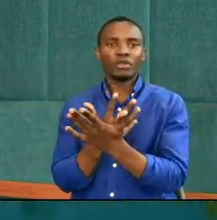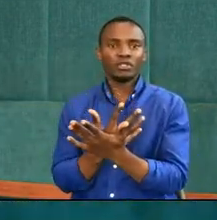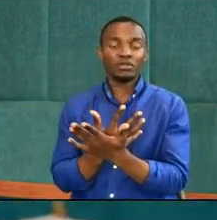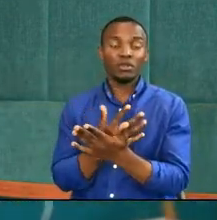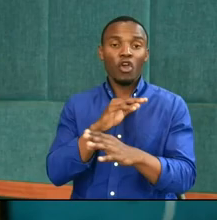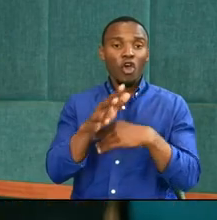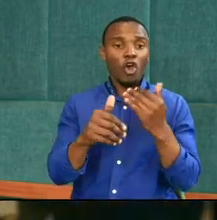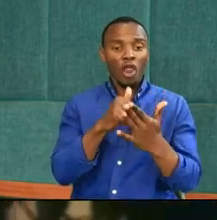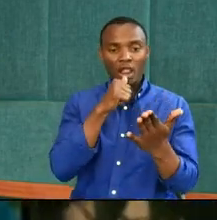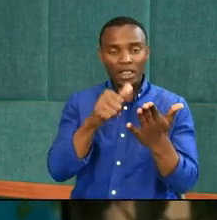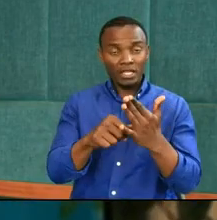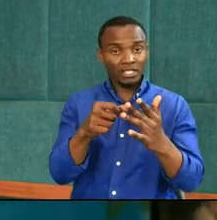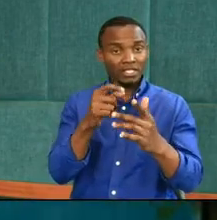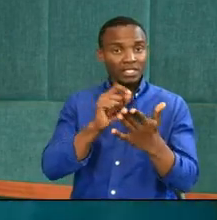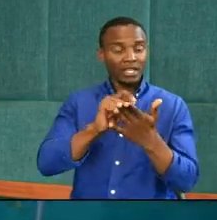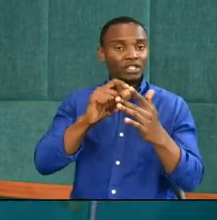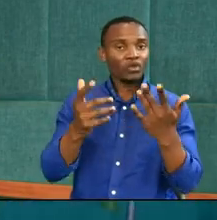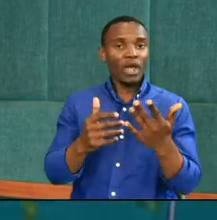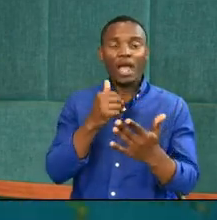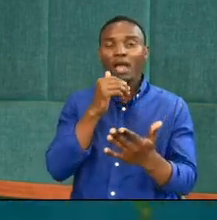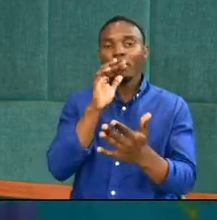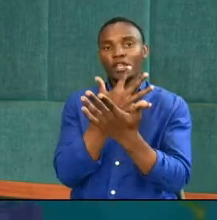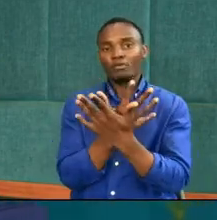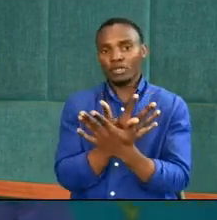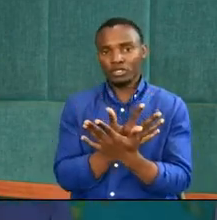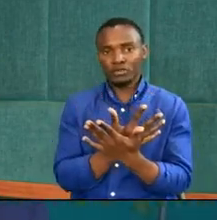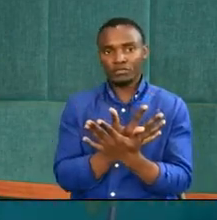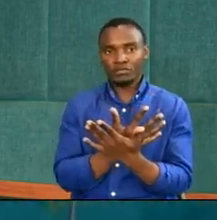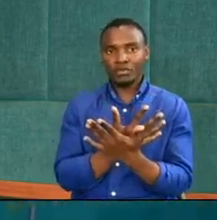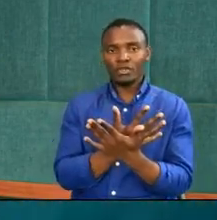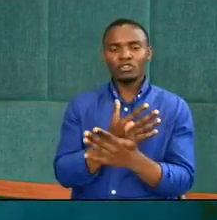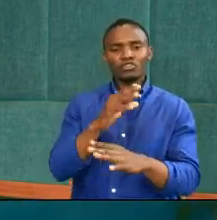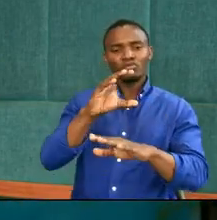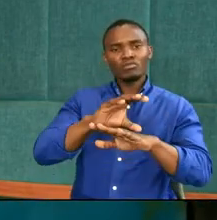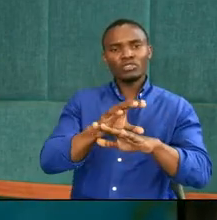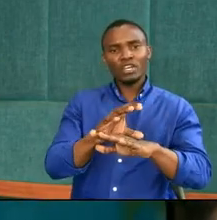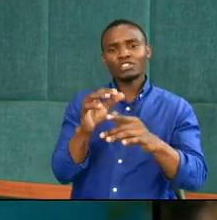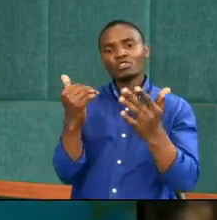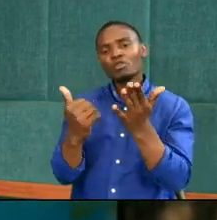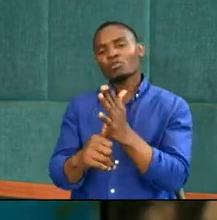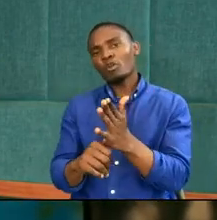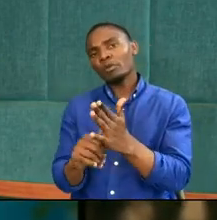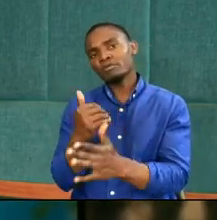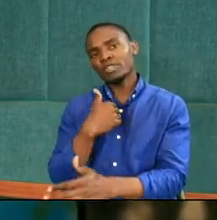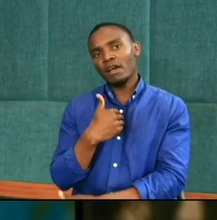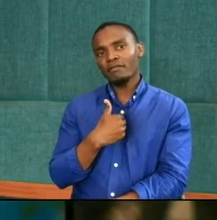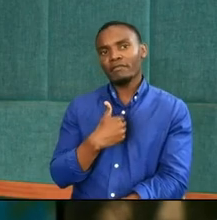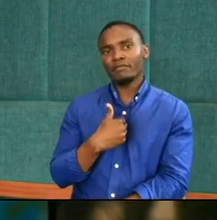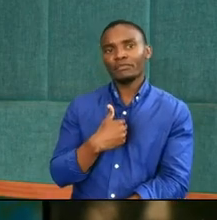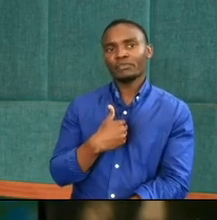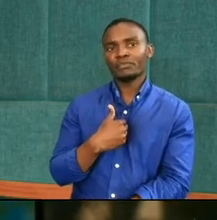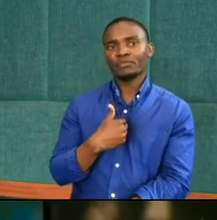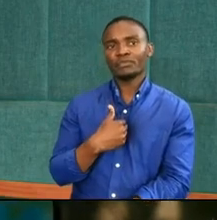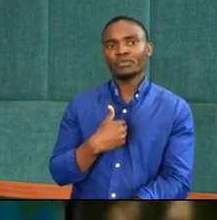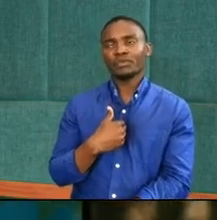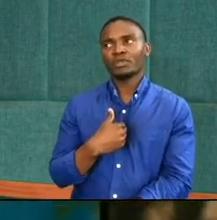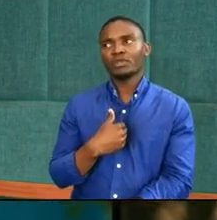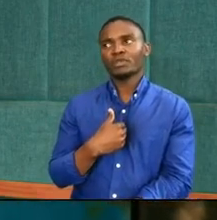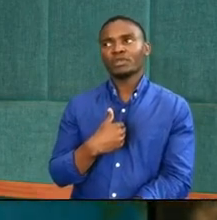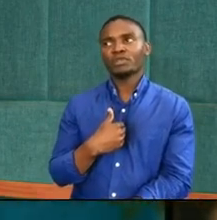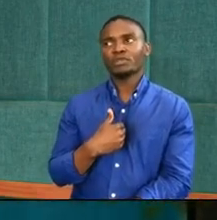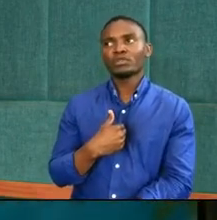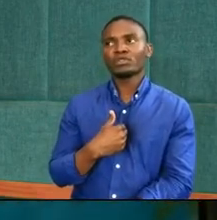prison letters. Is the church still with me? They had problems in the church. And so they would